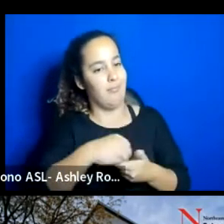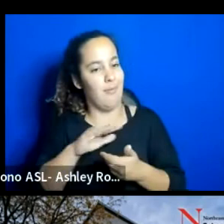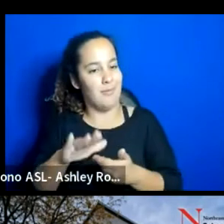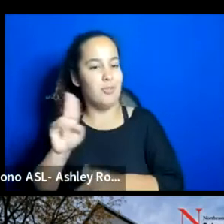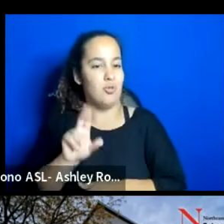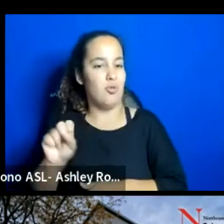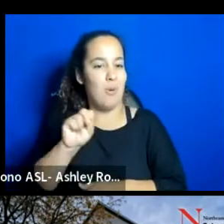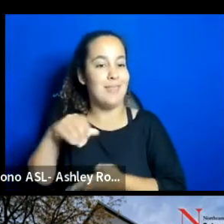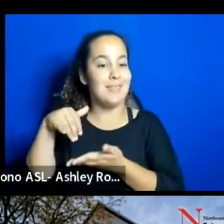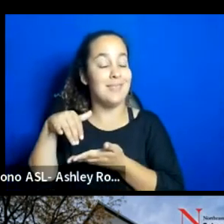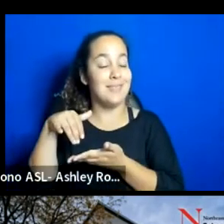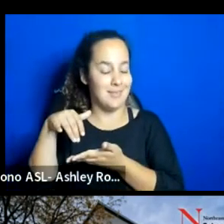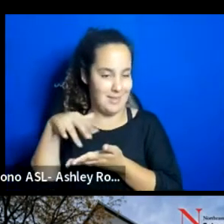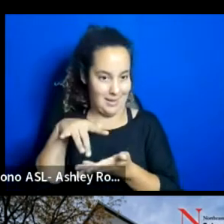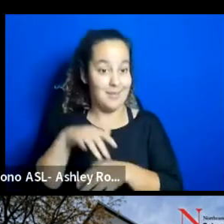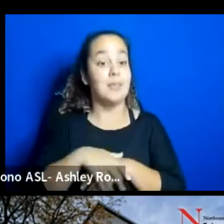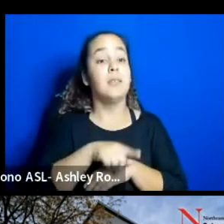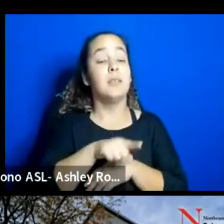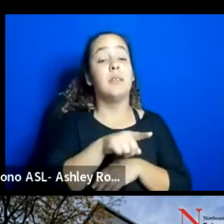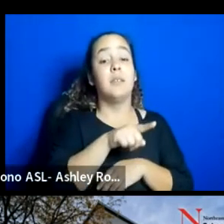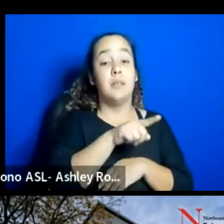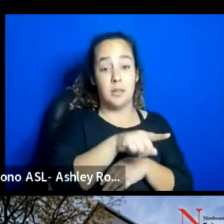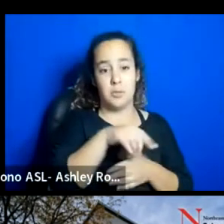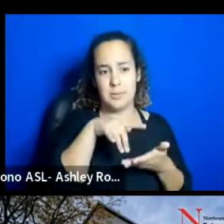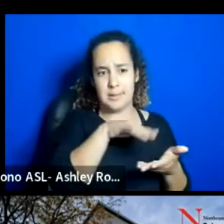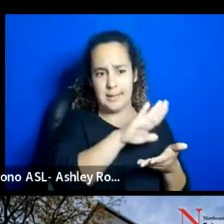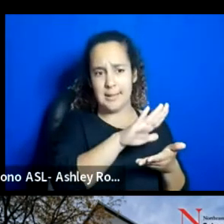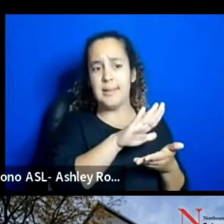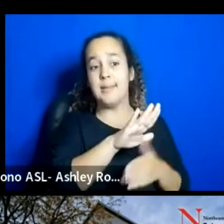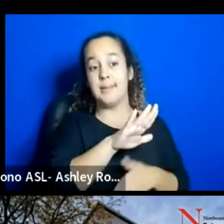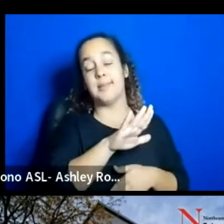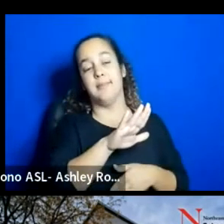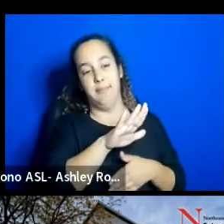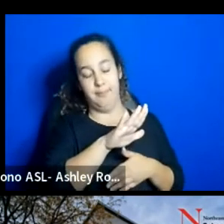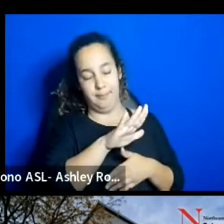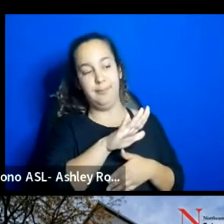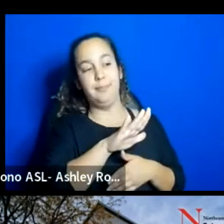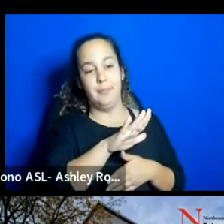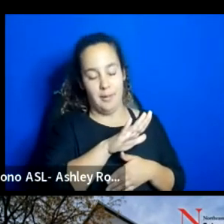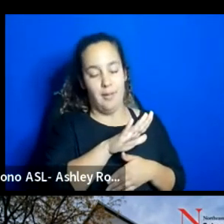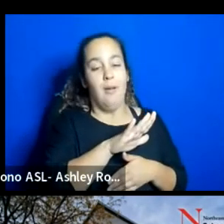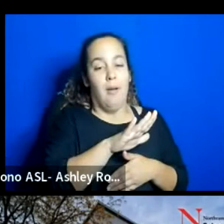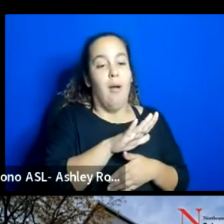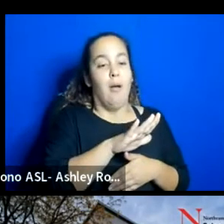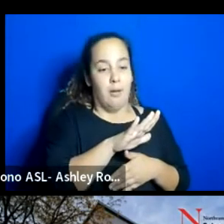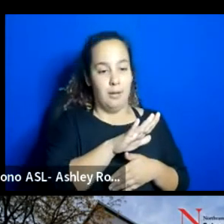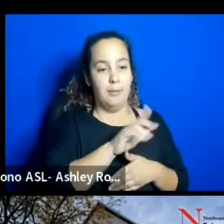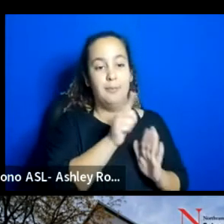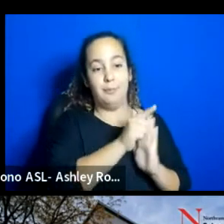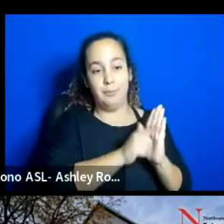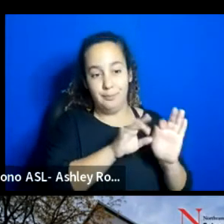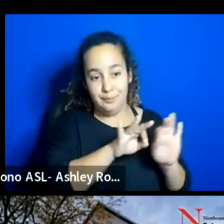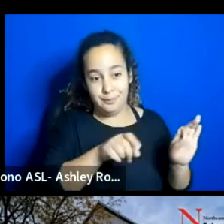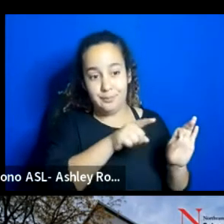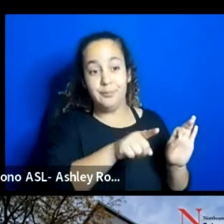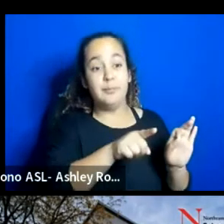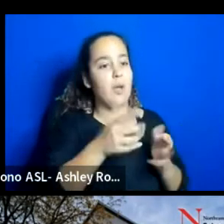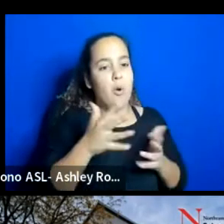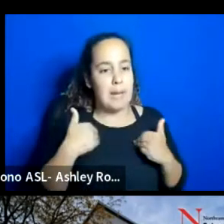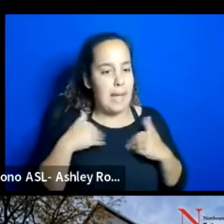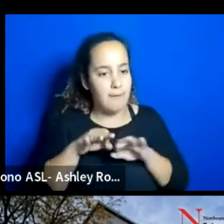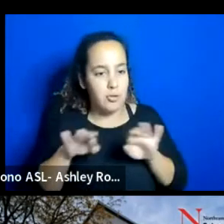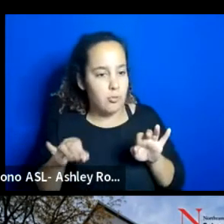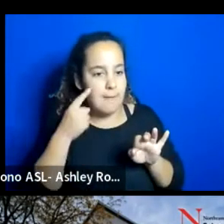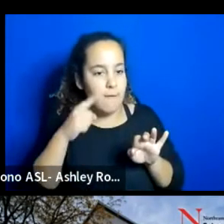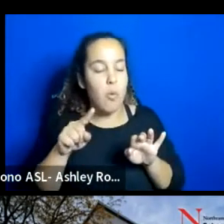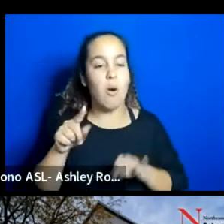about Brent when he was studying his undergraduate law degree in the early 2000s, but he already had a degree in performance studies at that